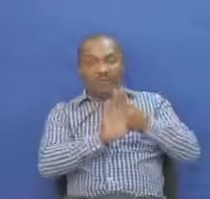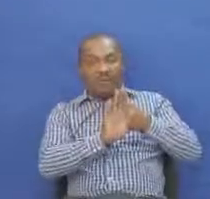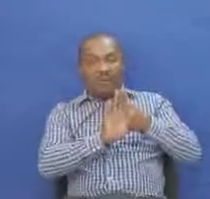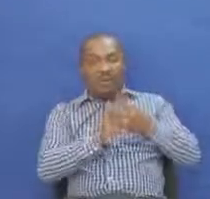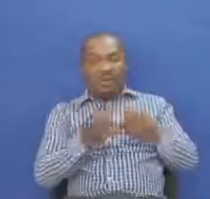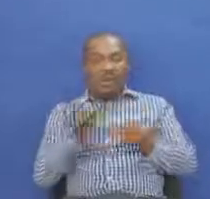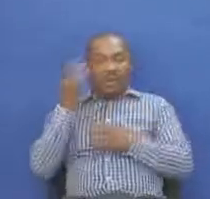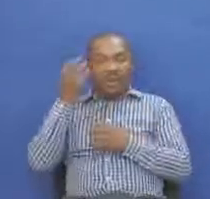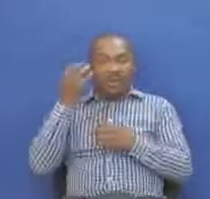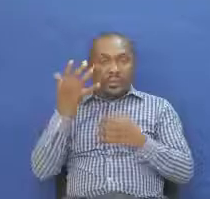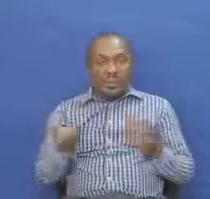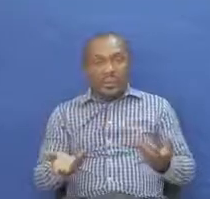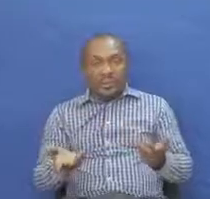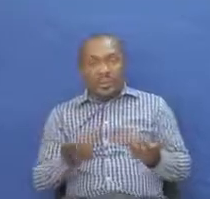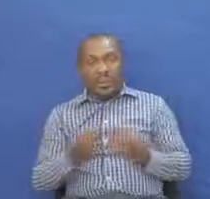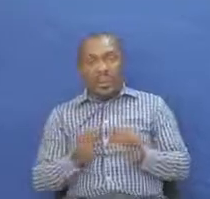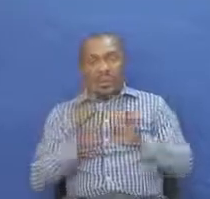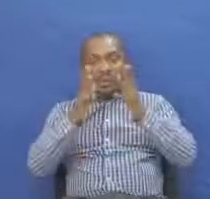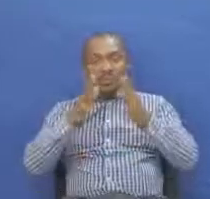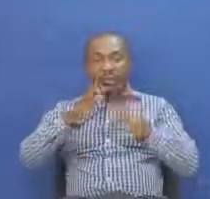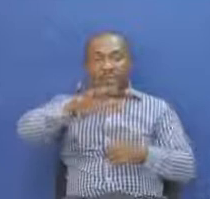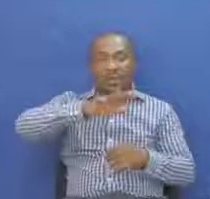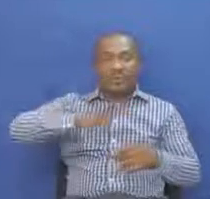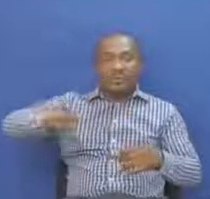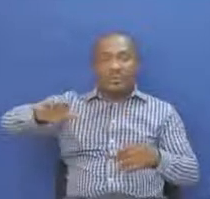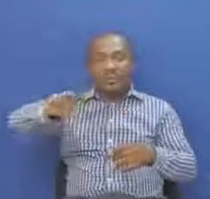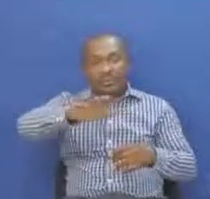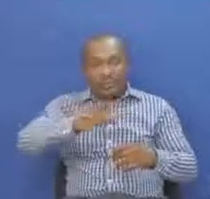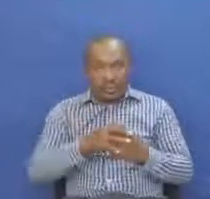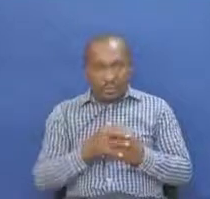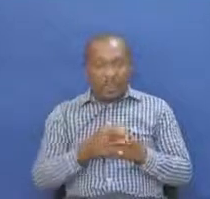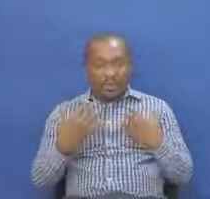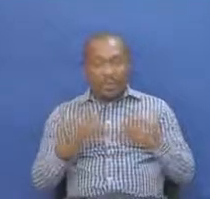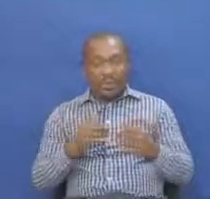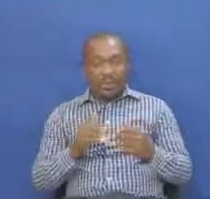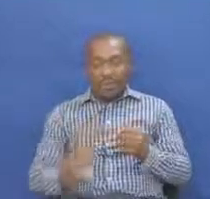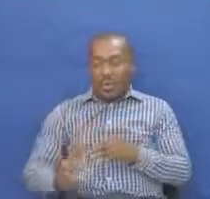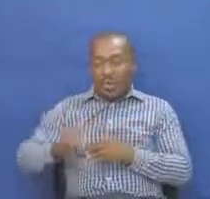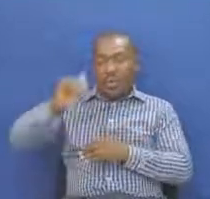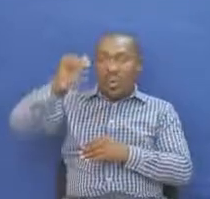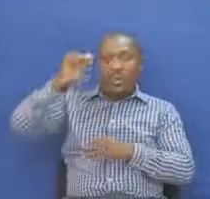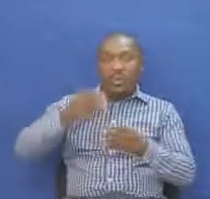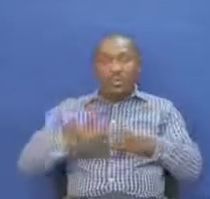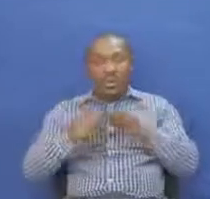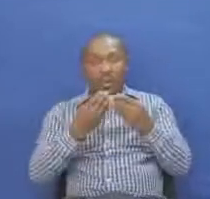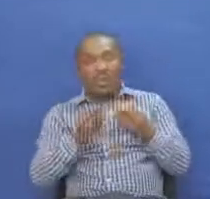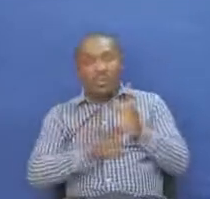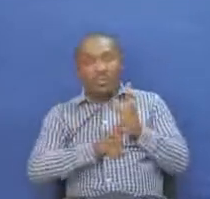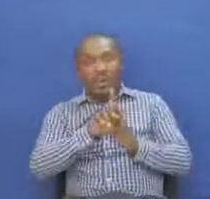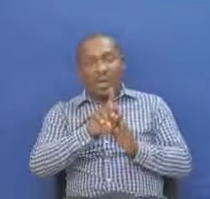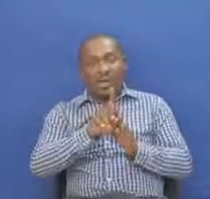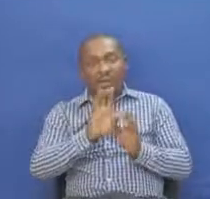importance of growth, we say growth give rise to to various cells specialized in